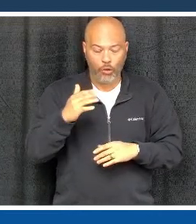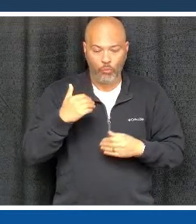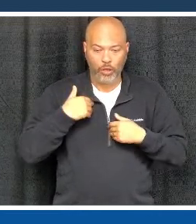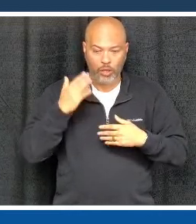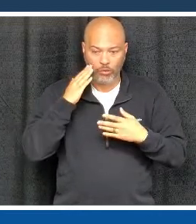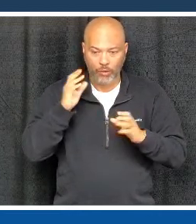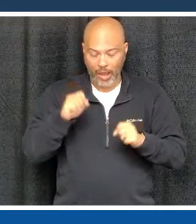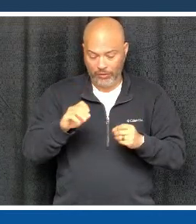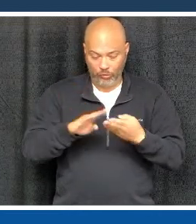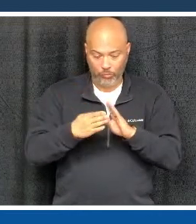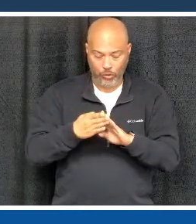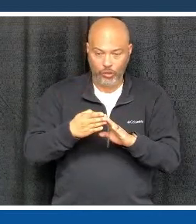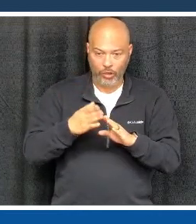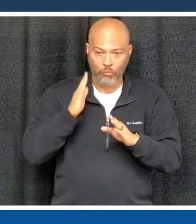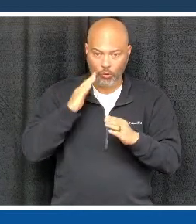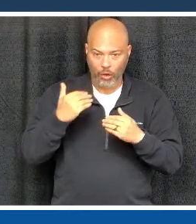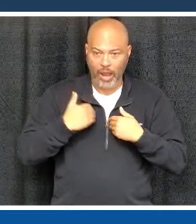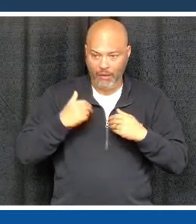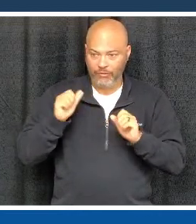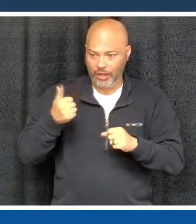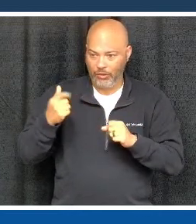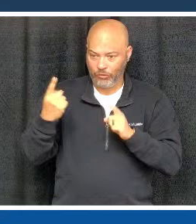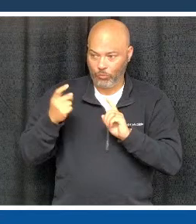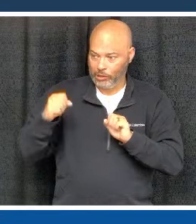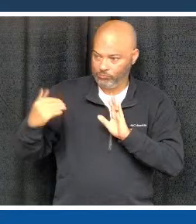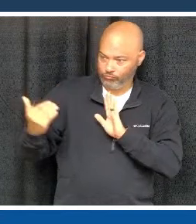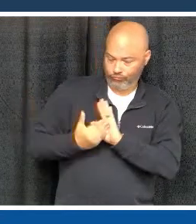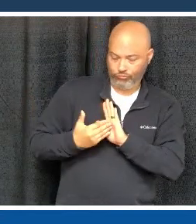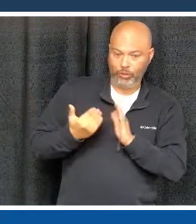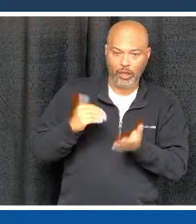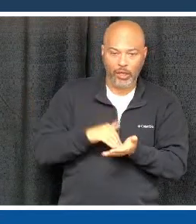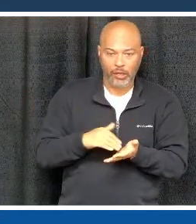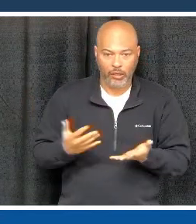ourselves as a community back up to another lawsuit.